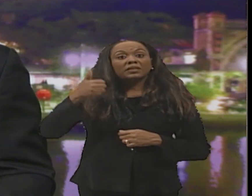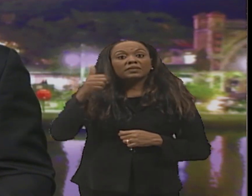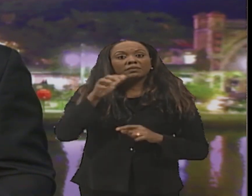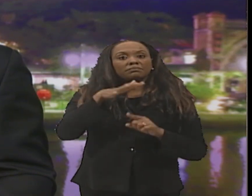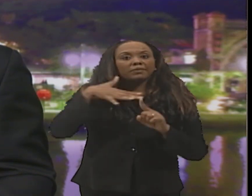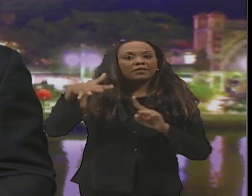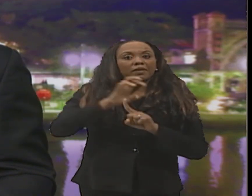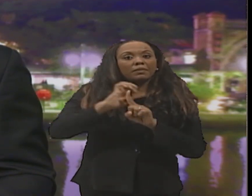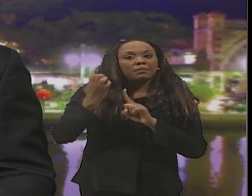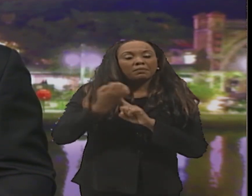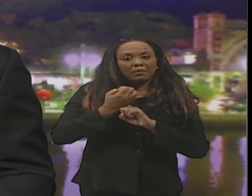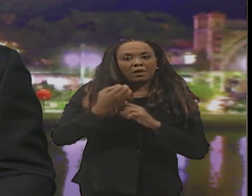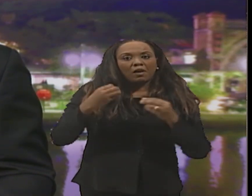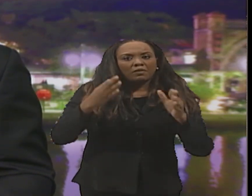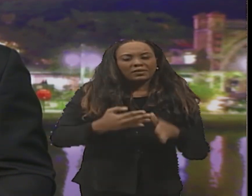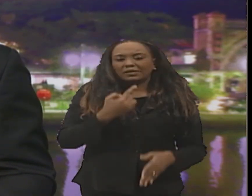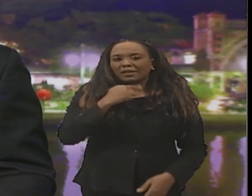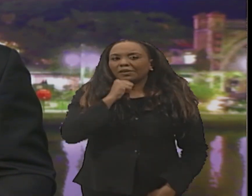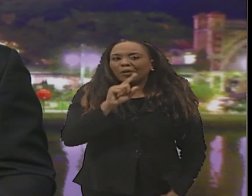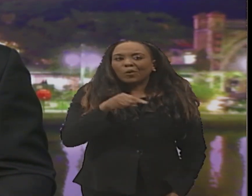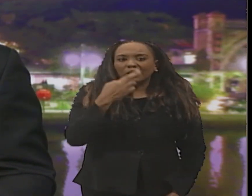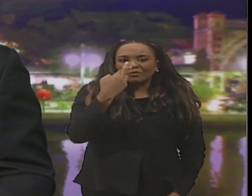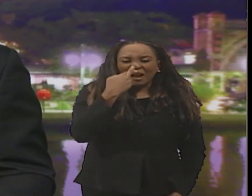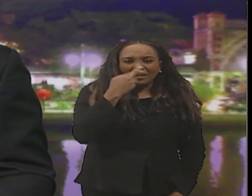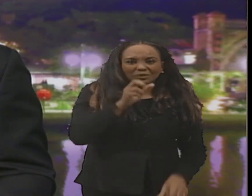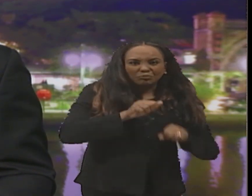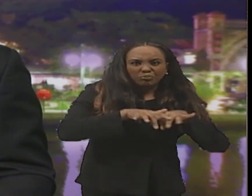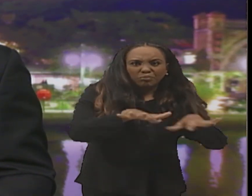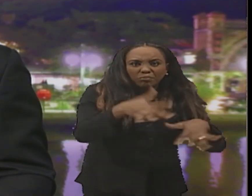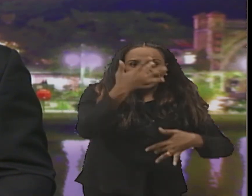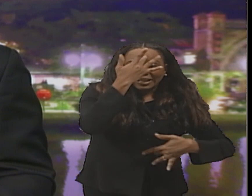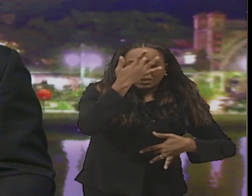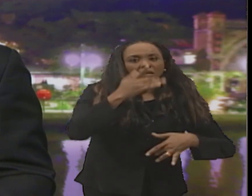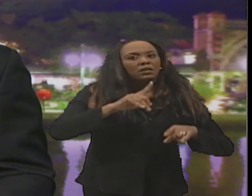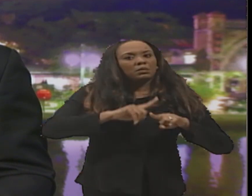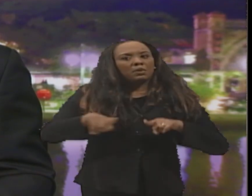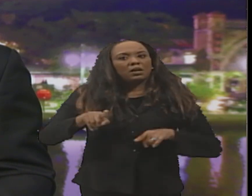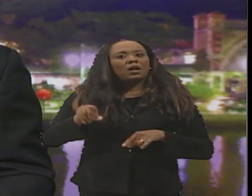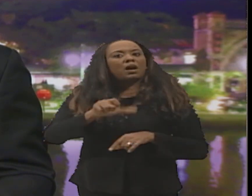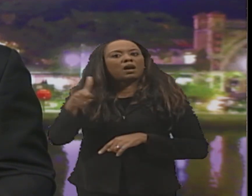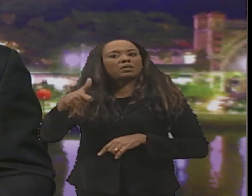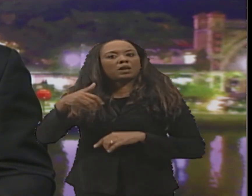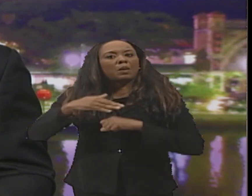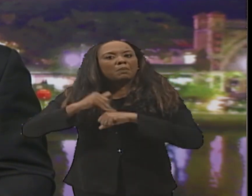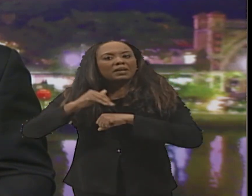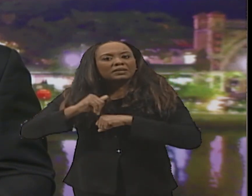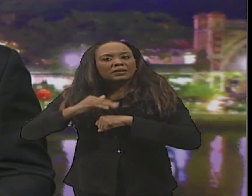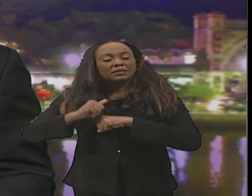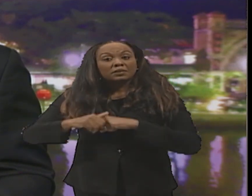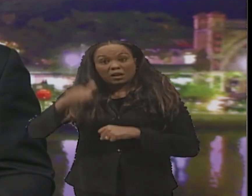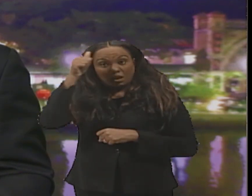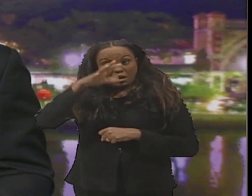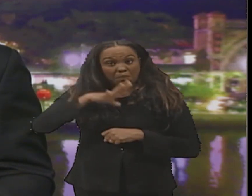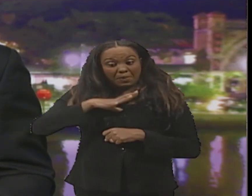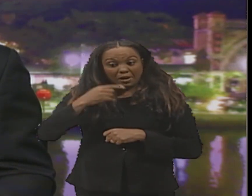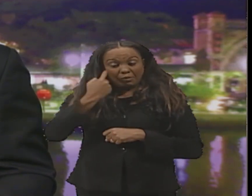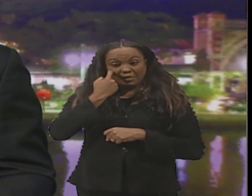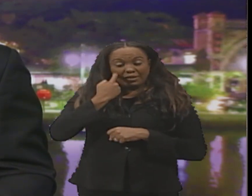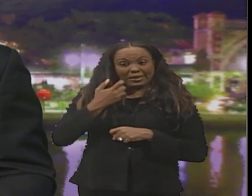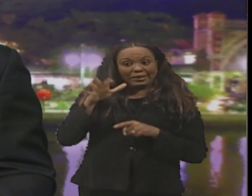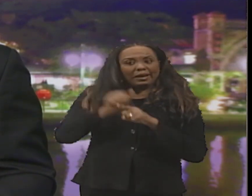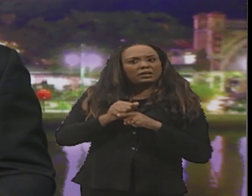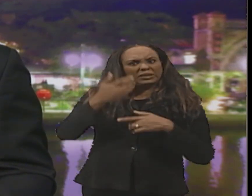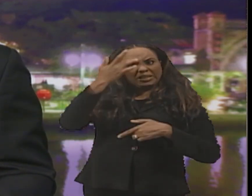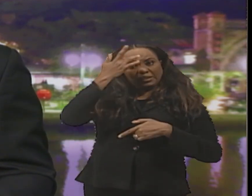leptospirosis is not only spread by rats. He wants Barbadians to protect their pets, as a man recently caught the virus from his dog.